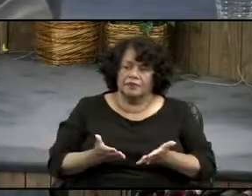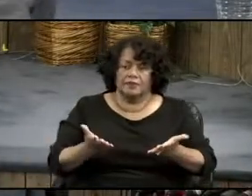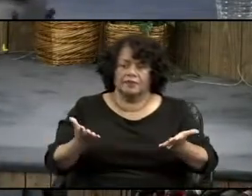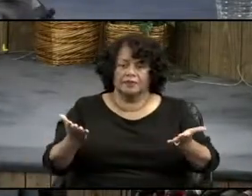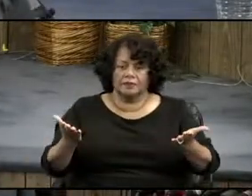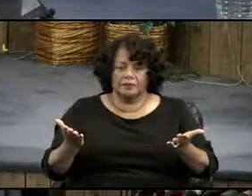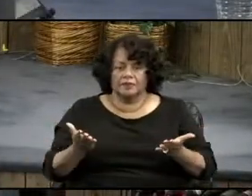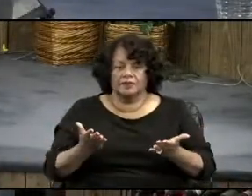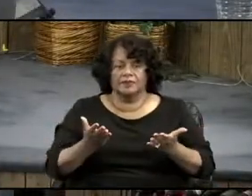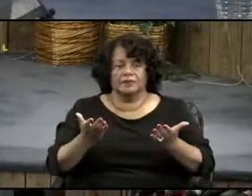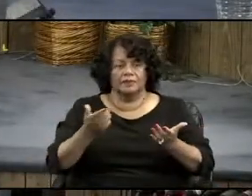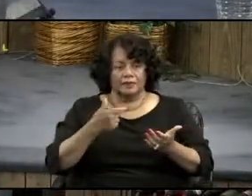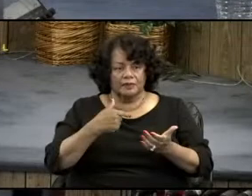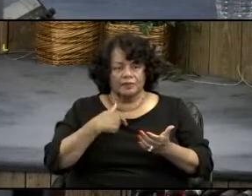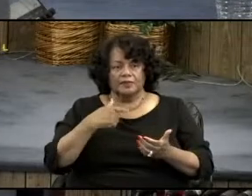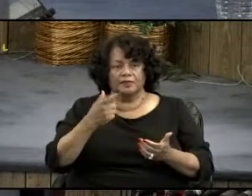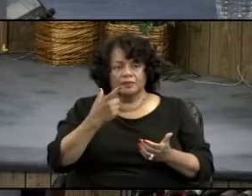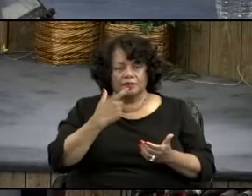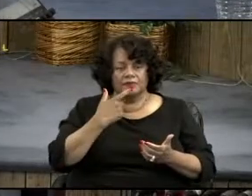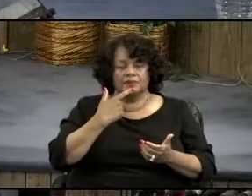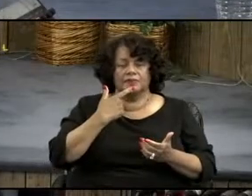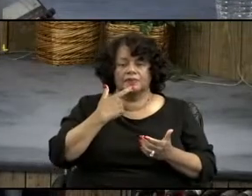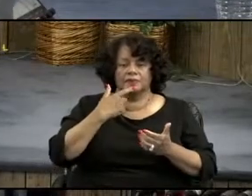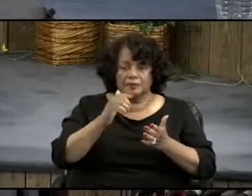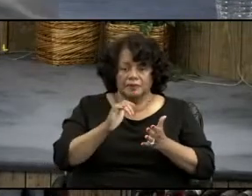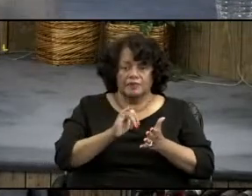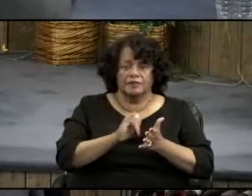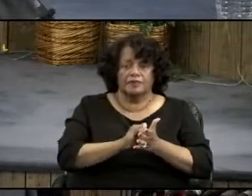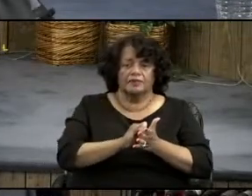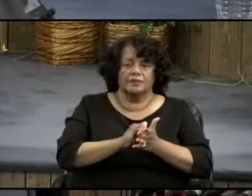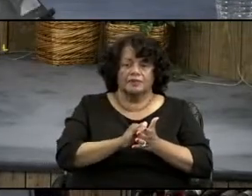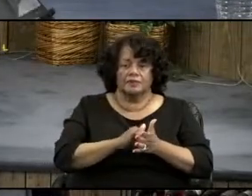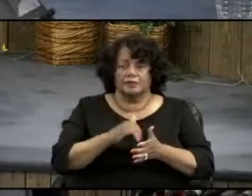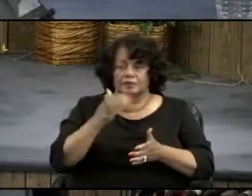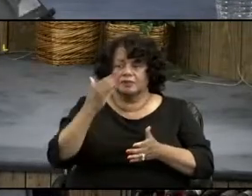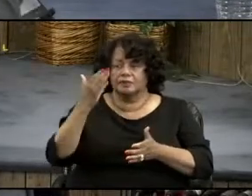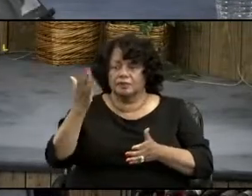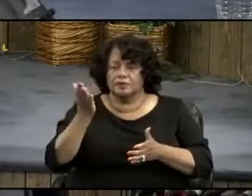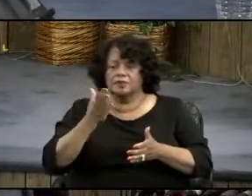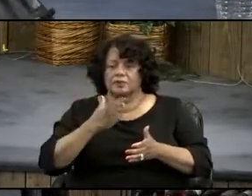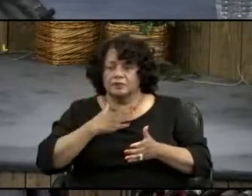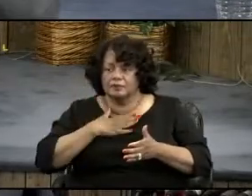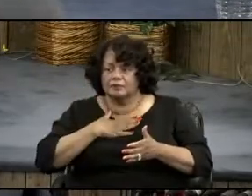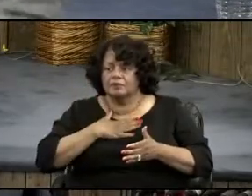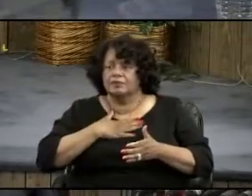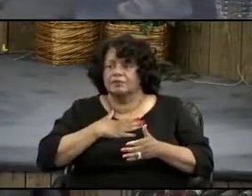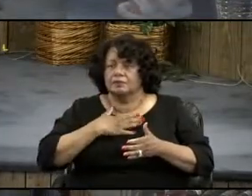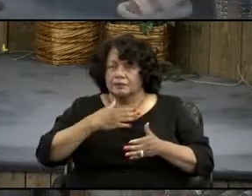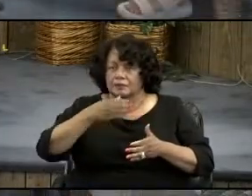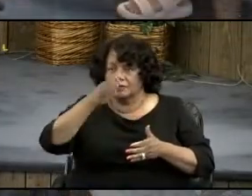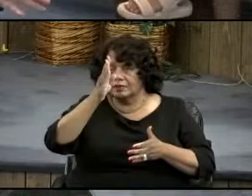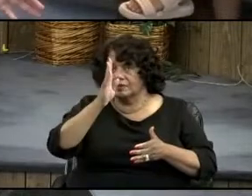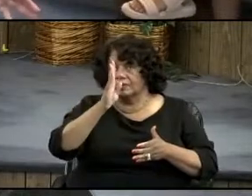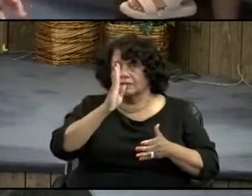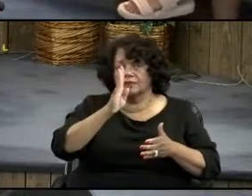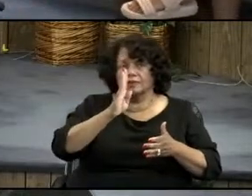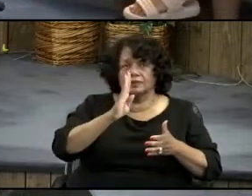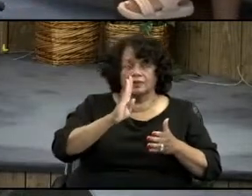here I am. Here I am to say that you're my